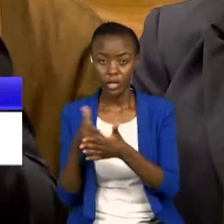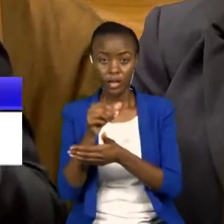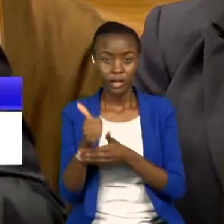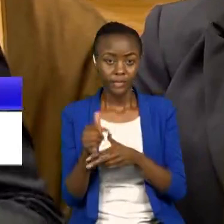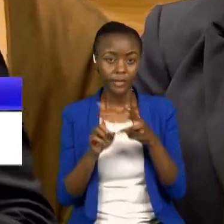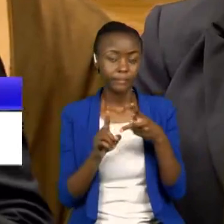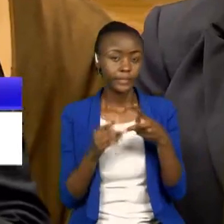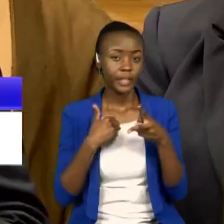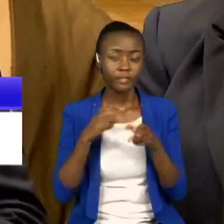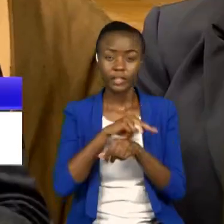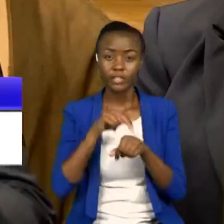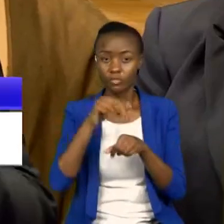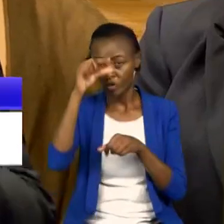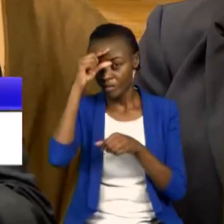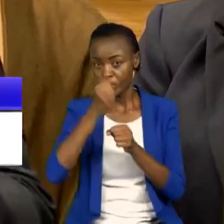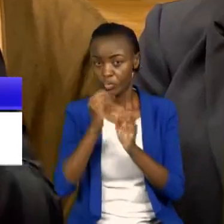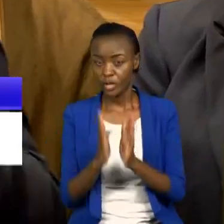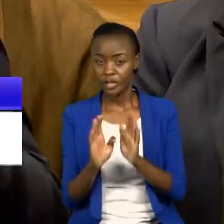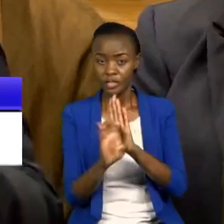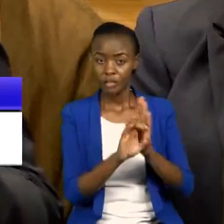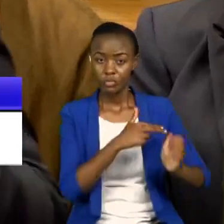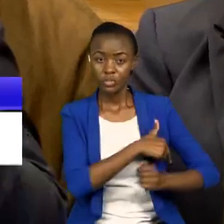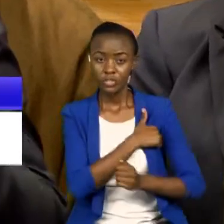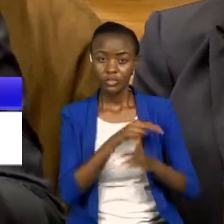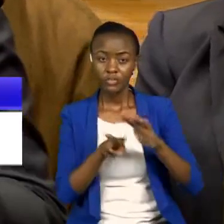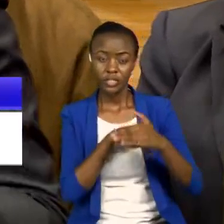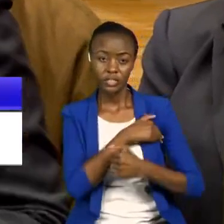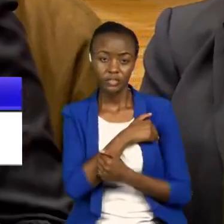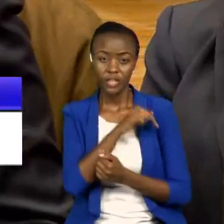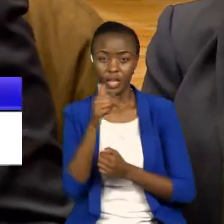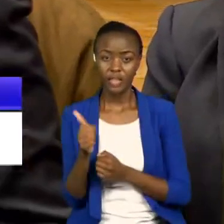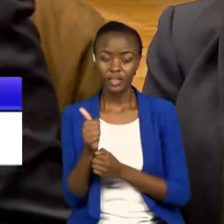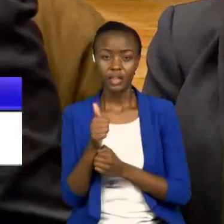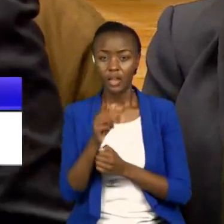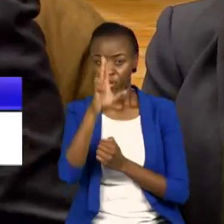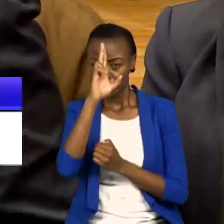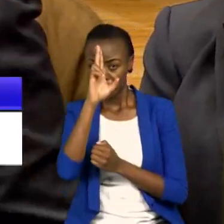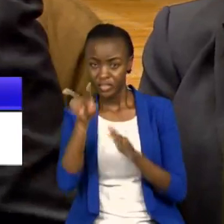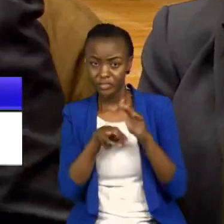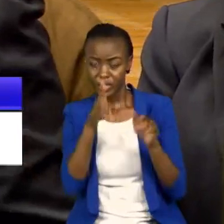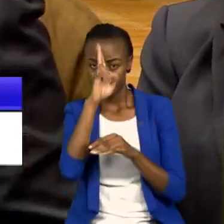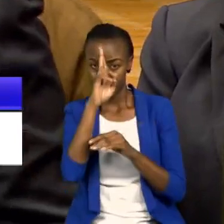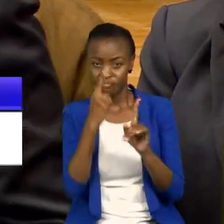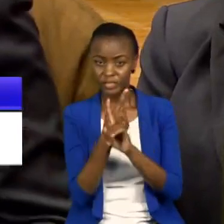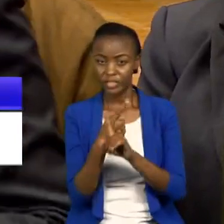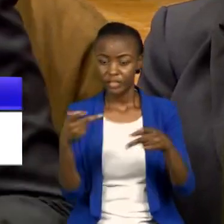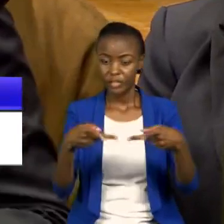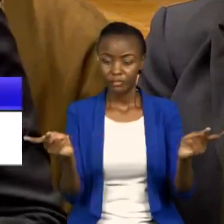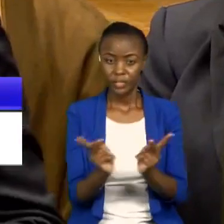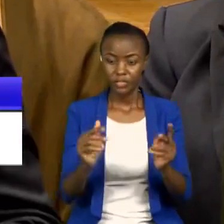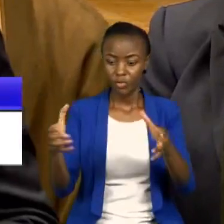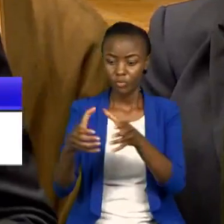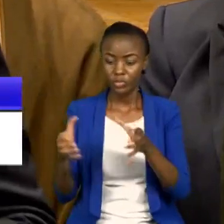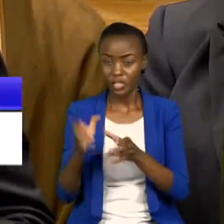national government administrators, chiefs and assistant chiefs, county commissioners, deputy county commissioners across the villages and